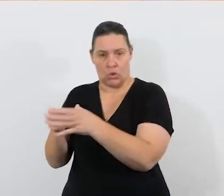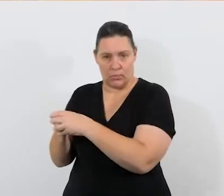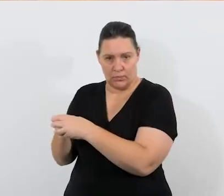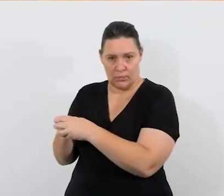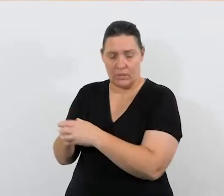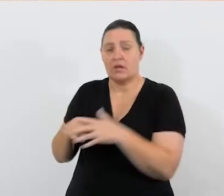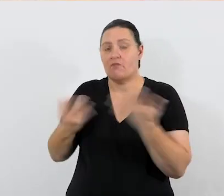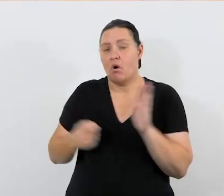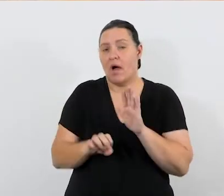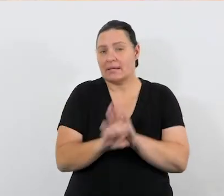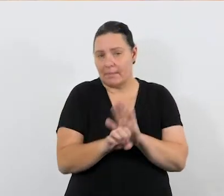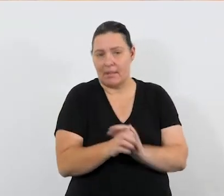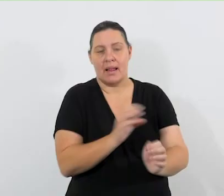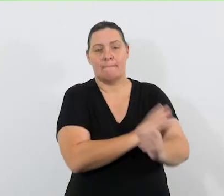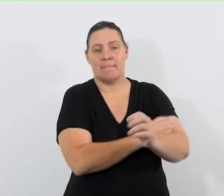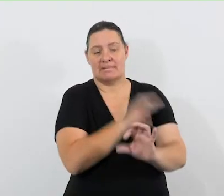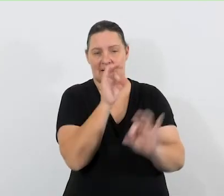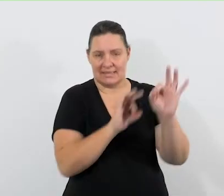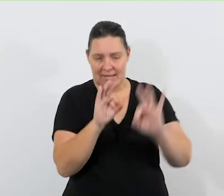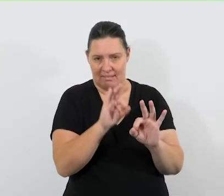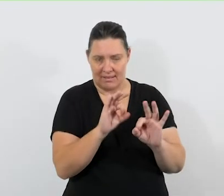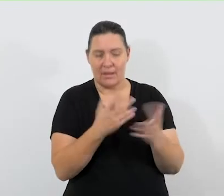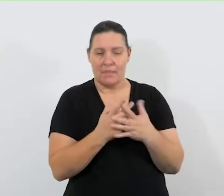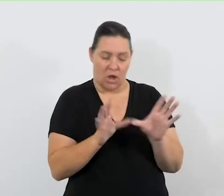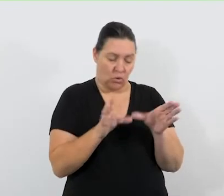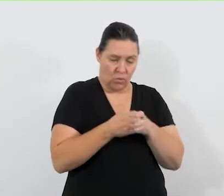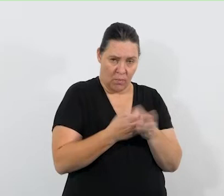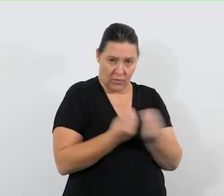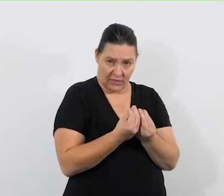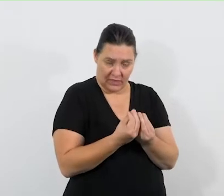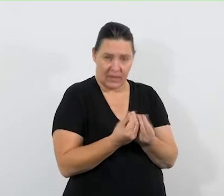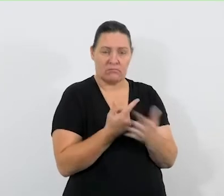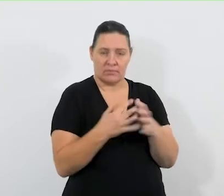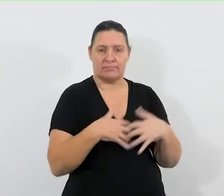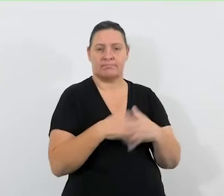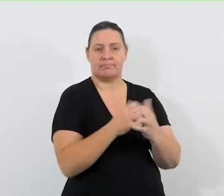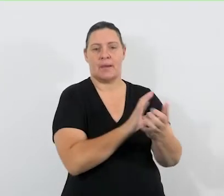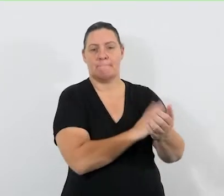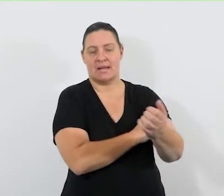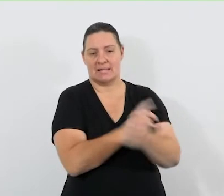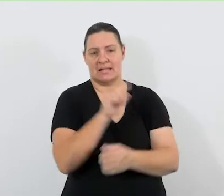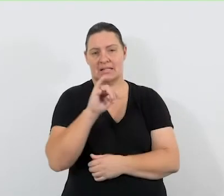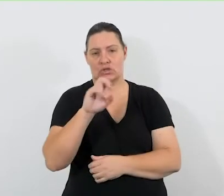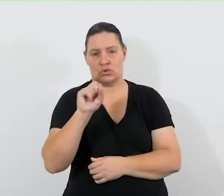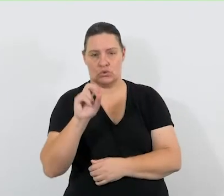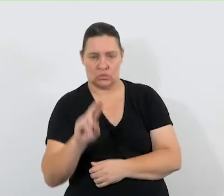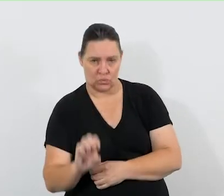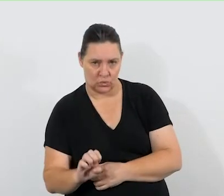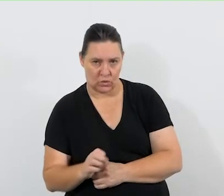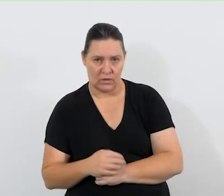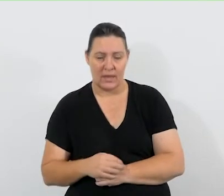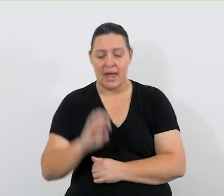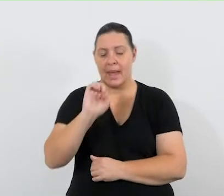grouped together. For example, we have muscle cells that will group together to form muscle